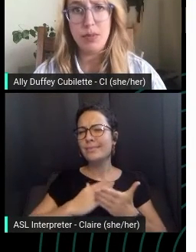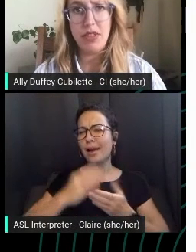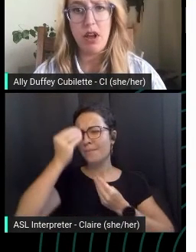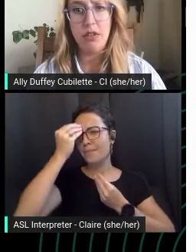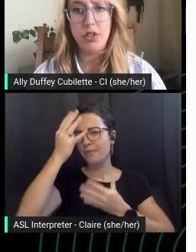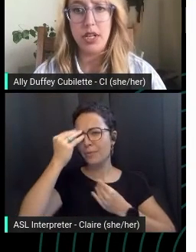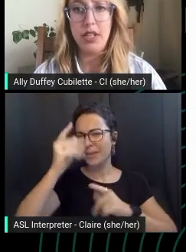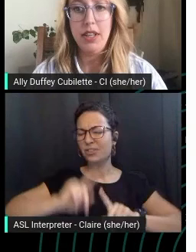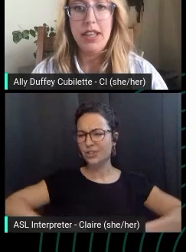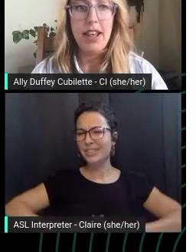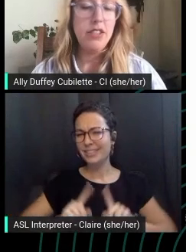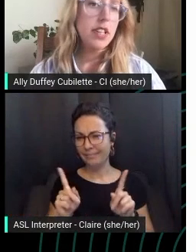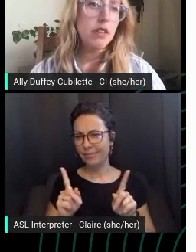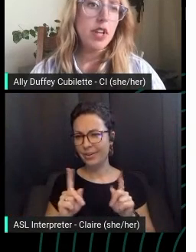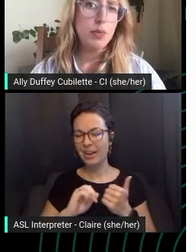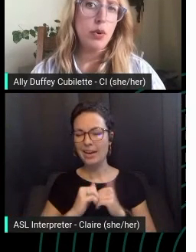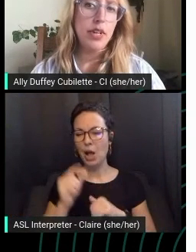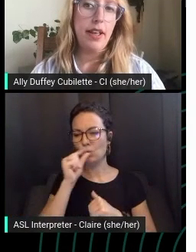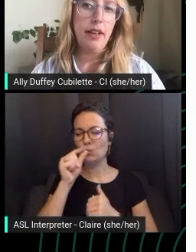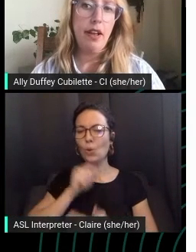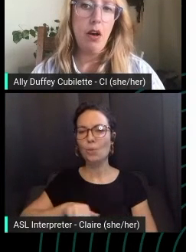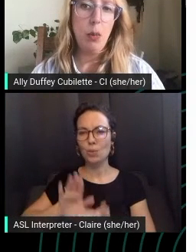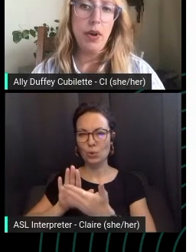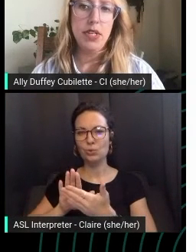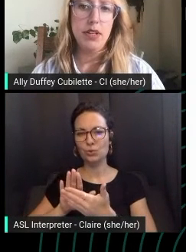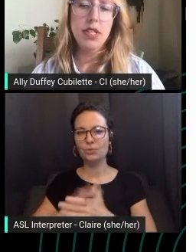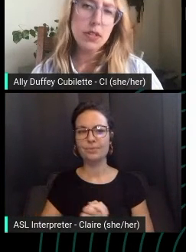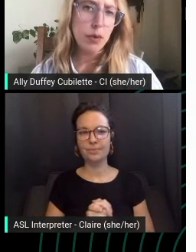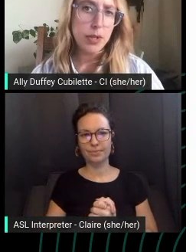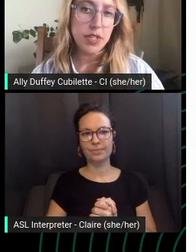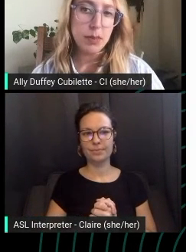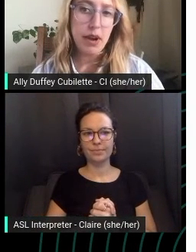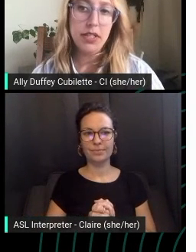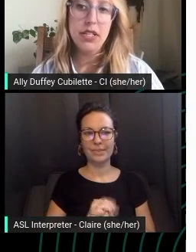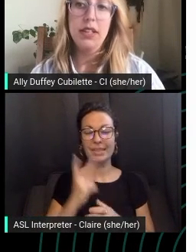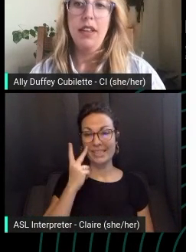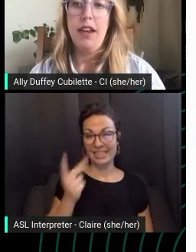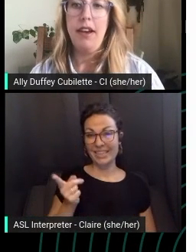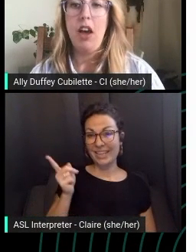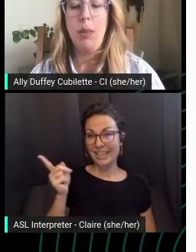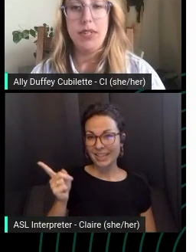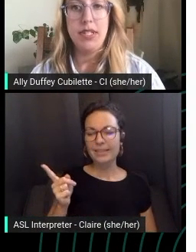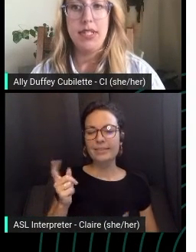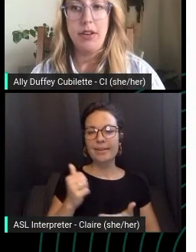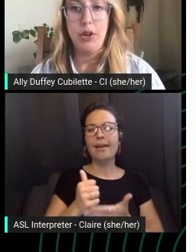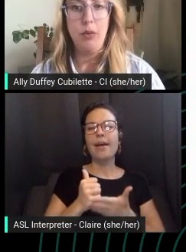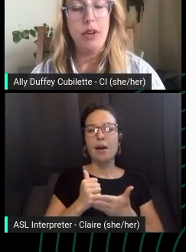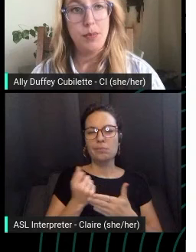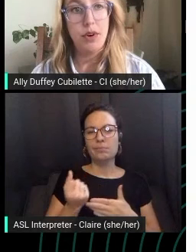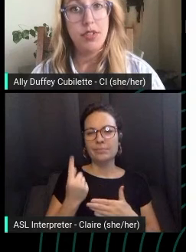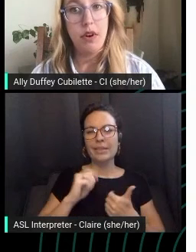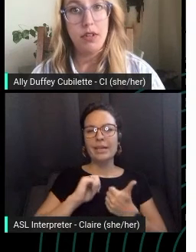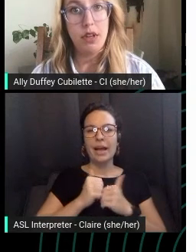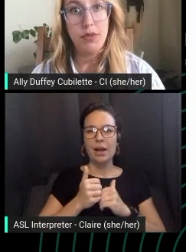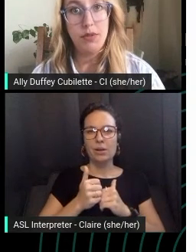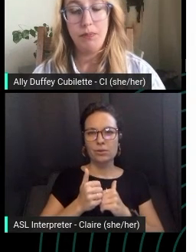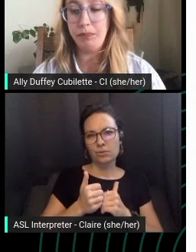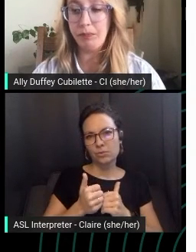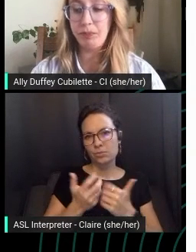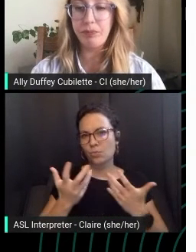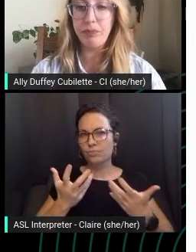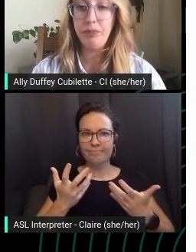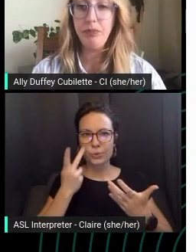in Google's methodology. And this kind of dashboard can help us get a sense of what to expect and help us to set new benchmarks for